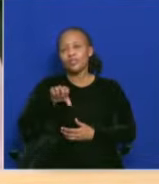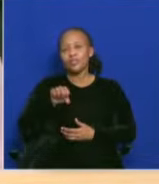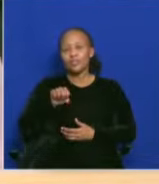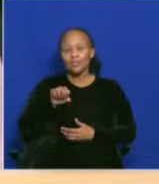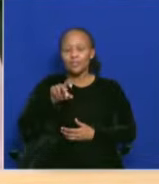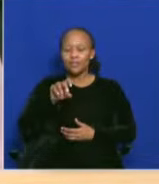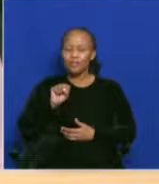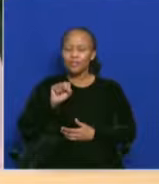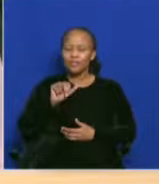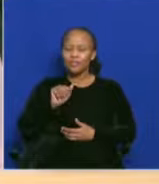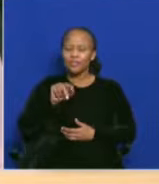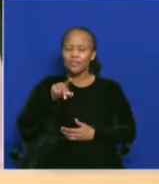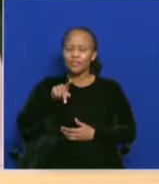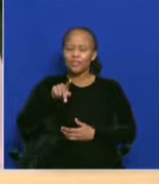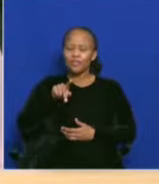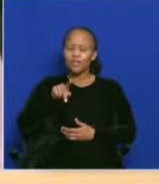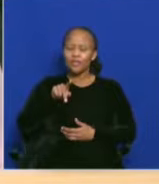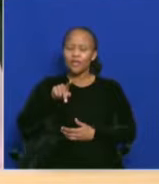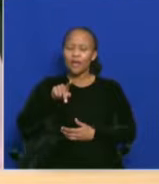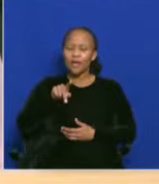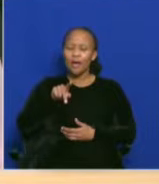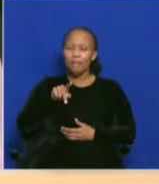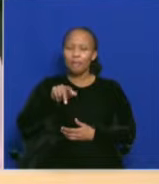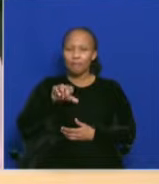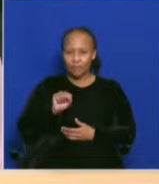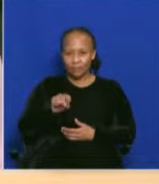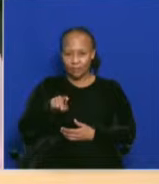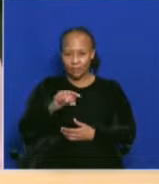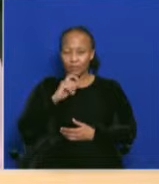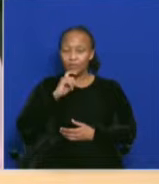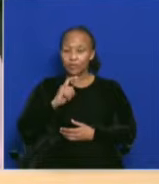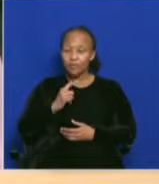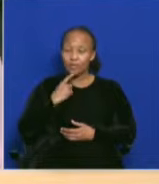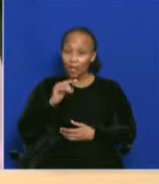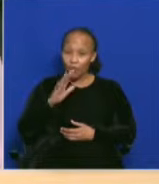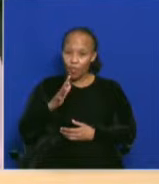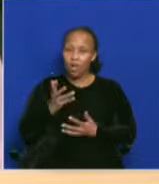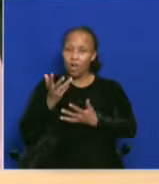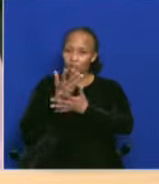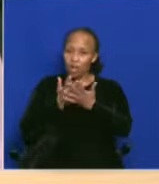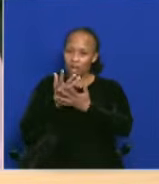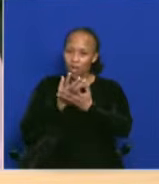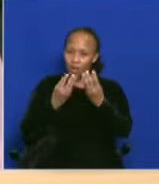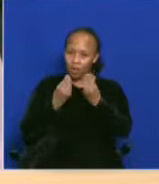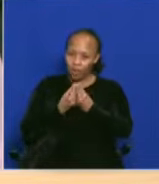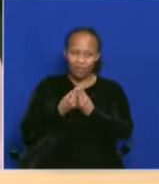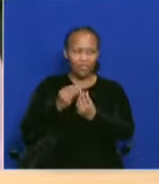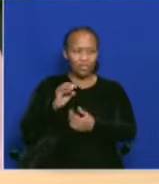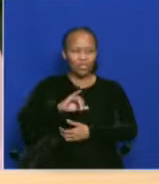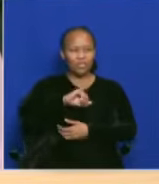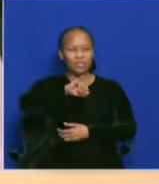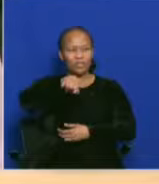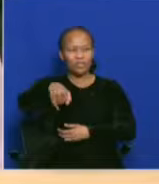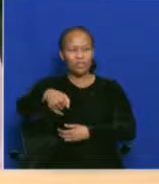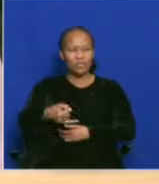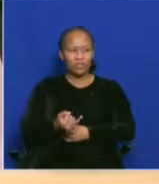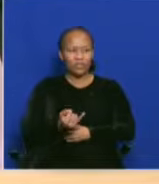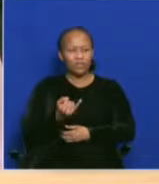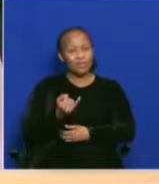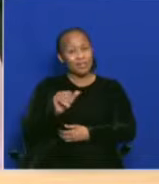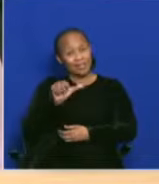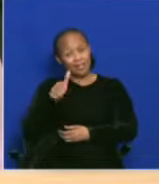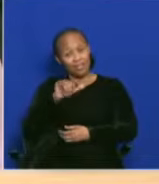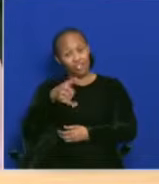somebody. So he has access to people within SAPS that he's able to approach on behalf of a private